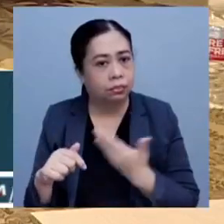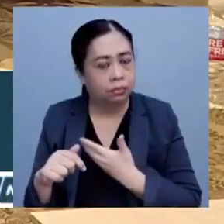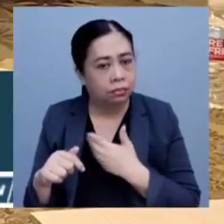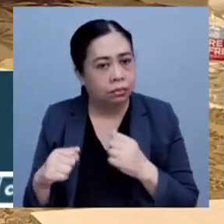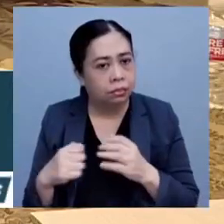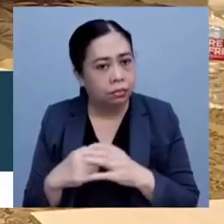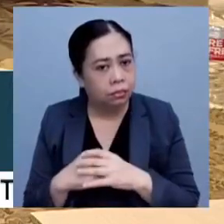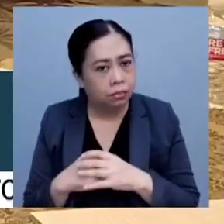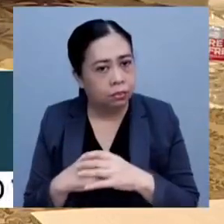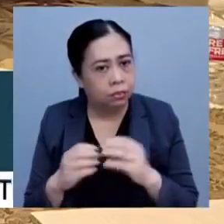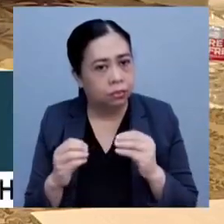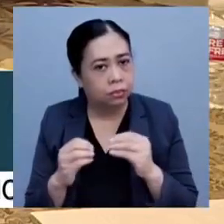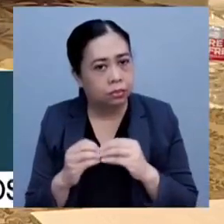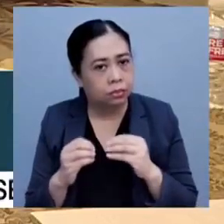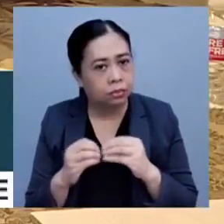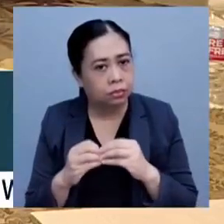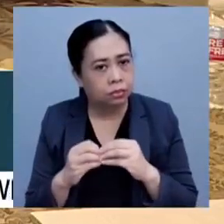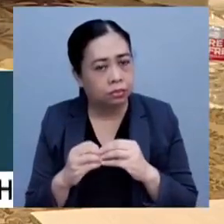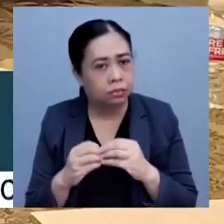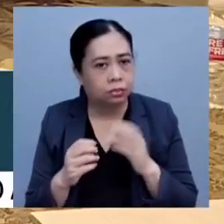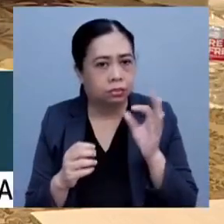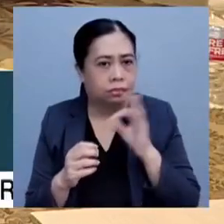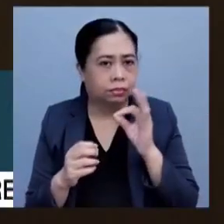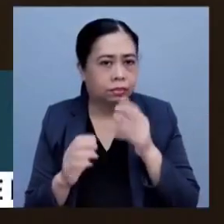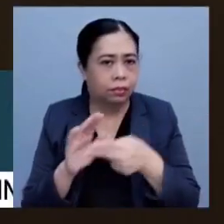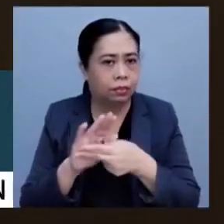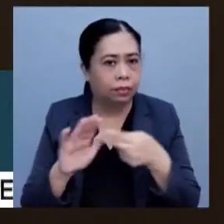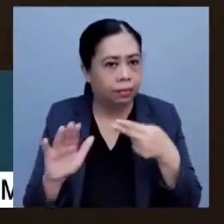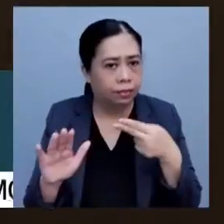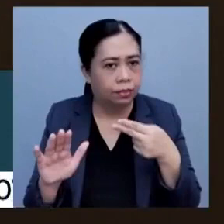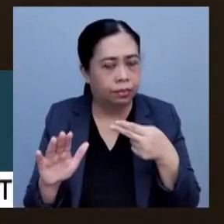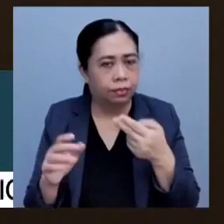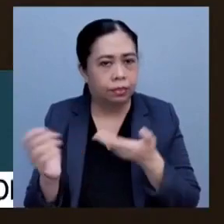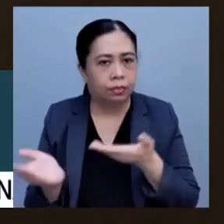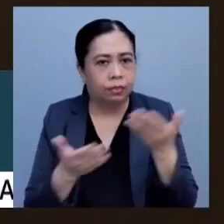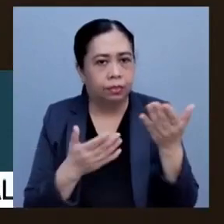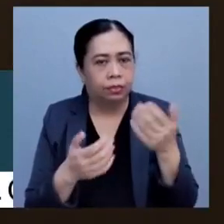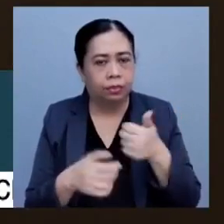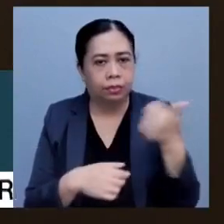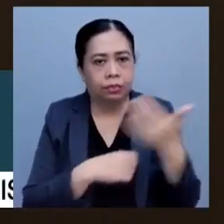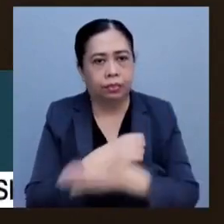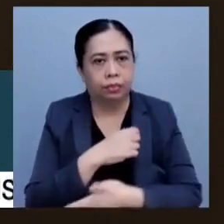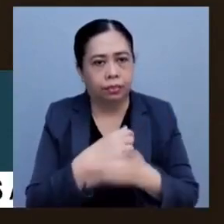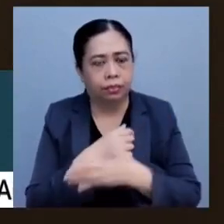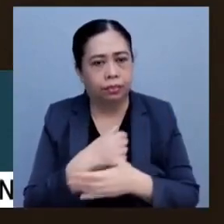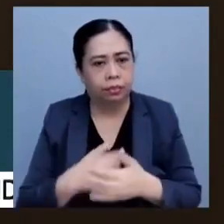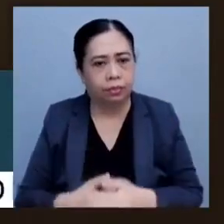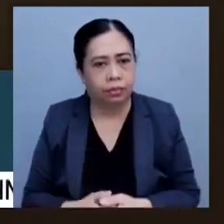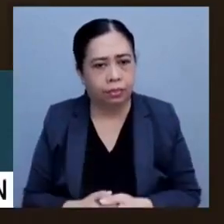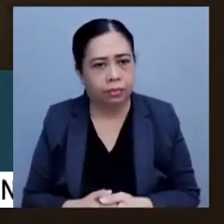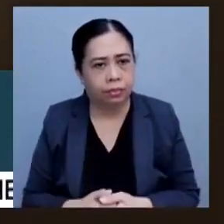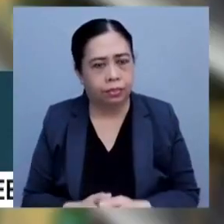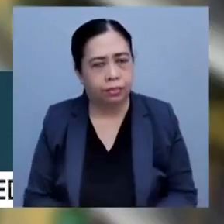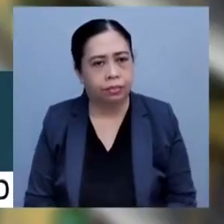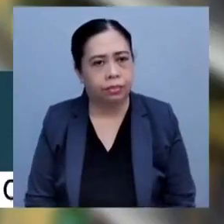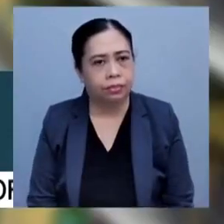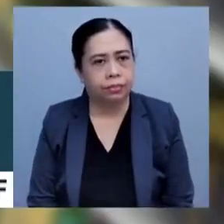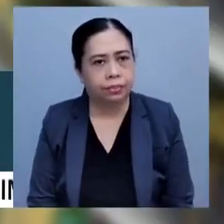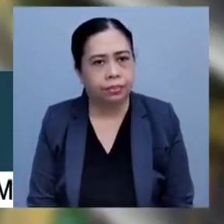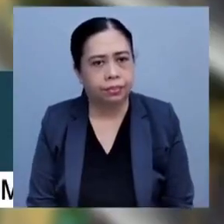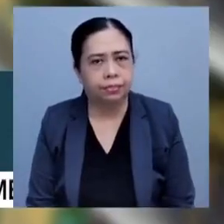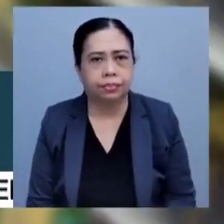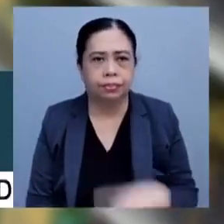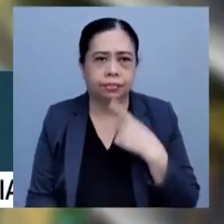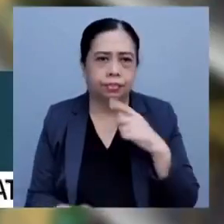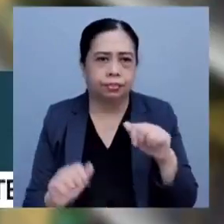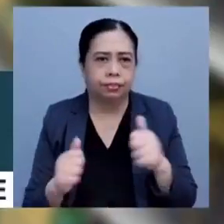are more Filipino brands that will go abroad. But the officials admitted there will still be challenges, such as the